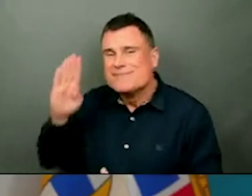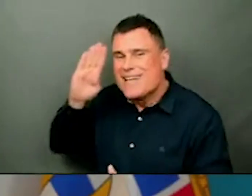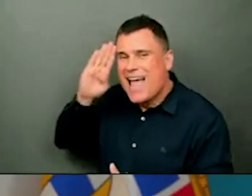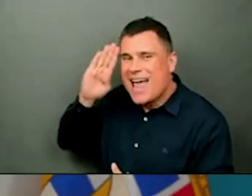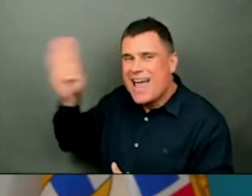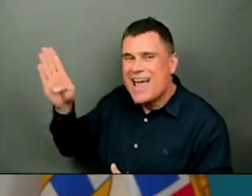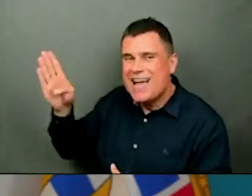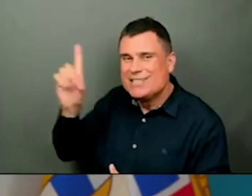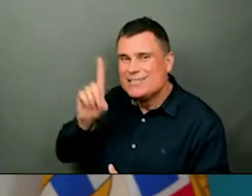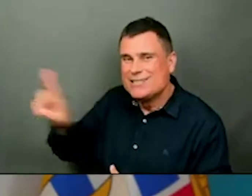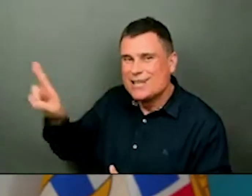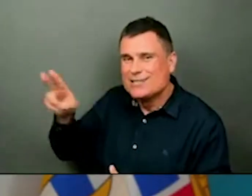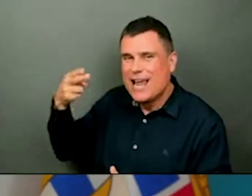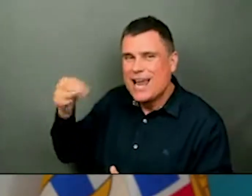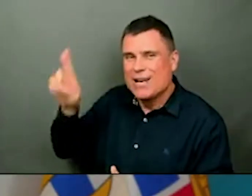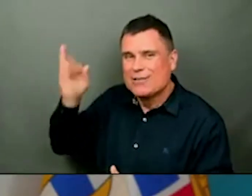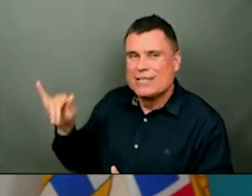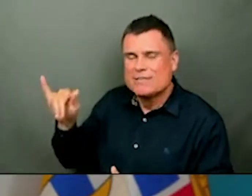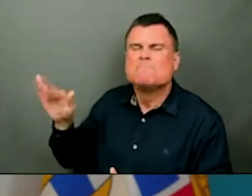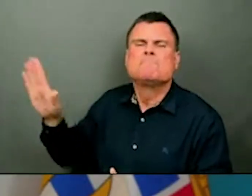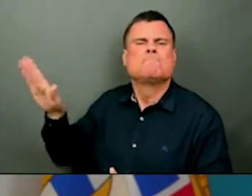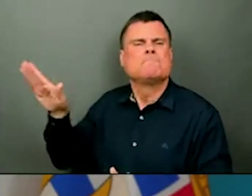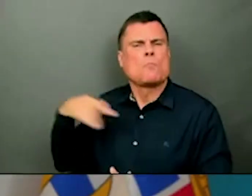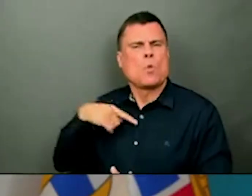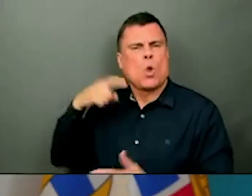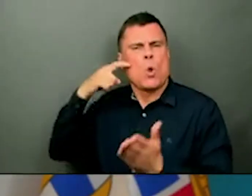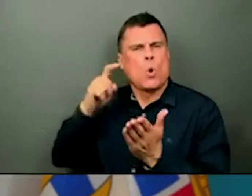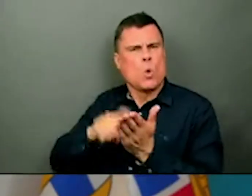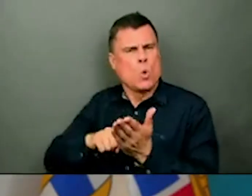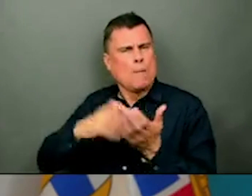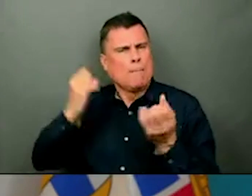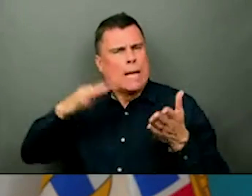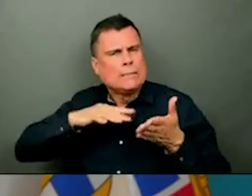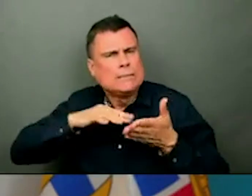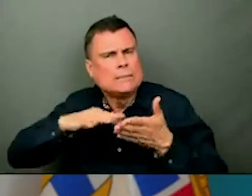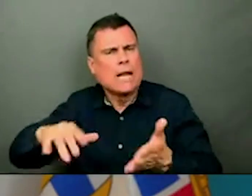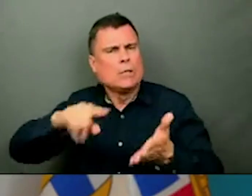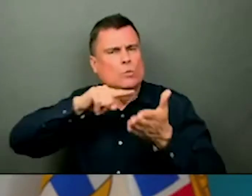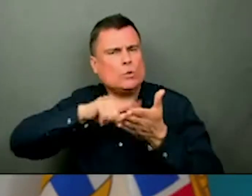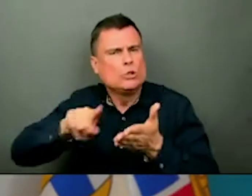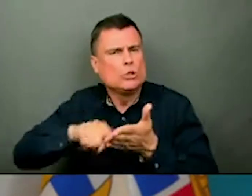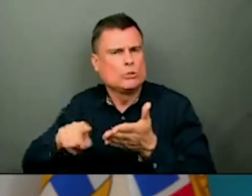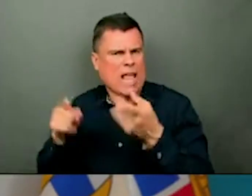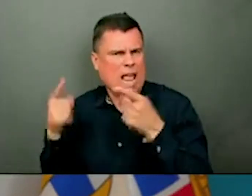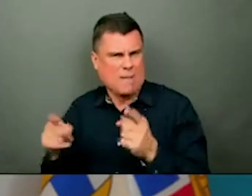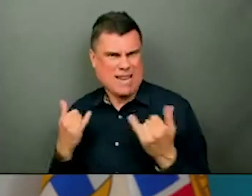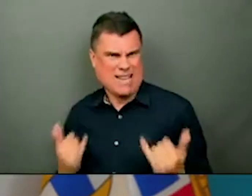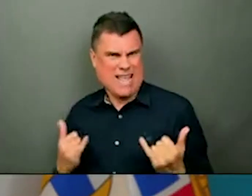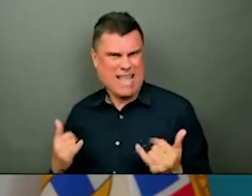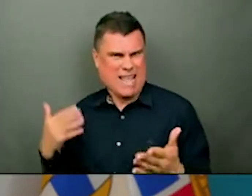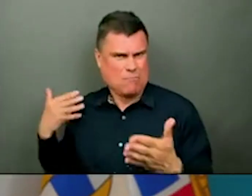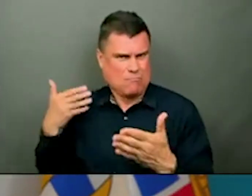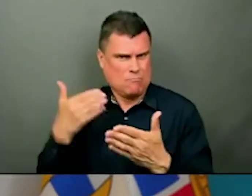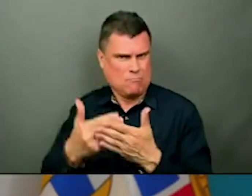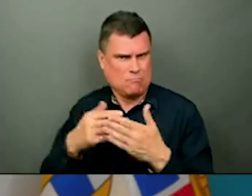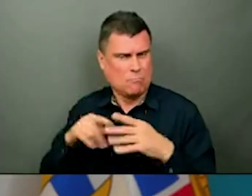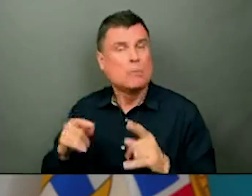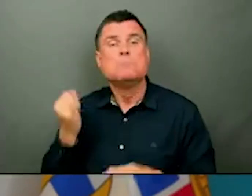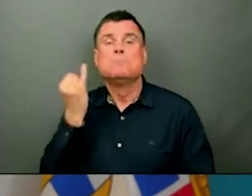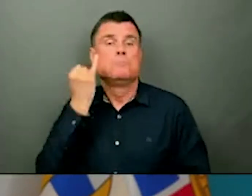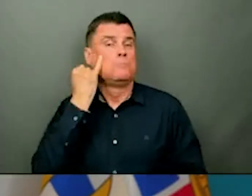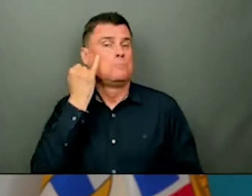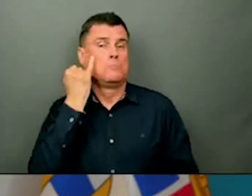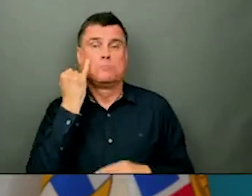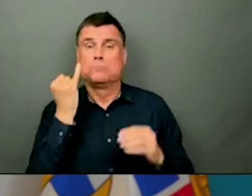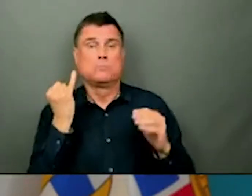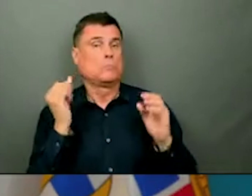Oh, hi, Dr. Henry. I know mix and match studies are happening right now, and we're waiting results for that. If they don't find any adverse